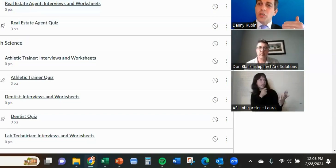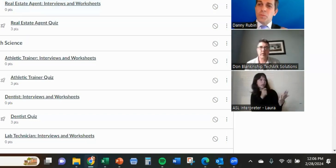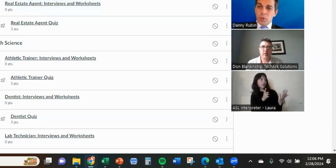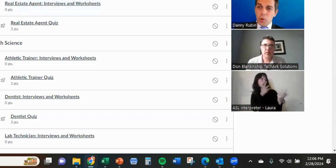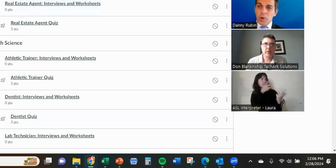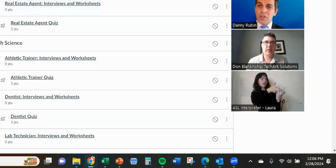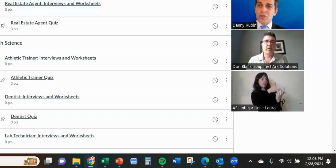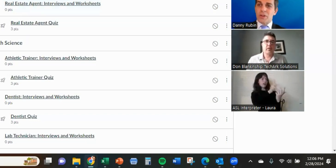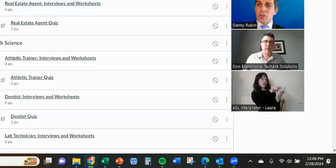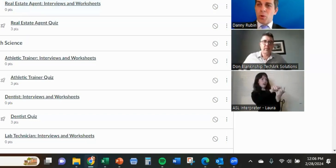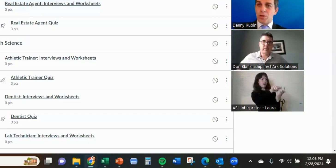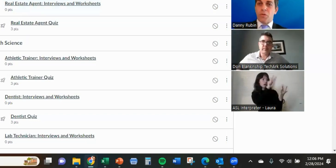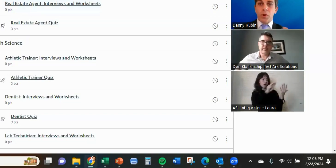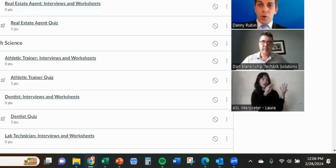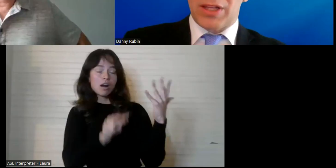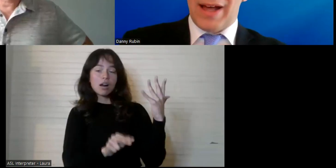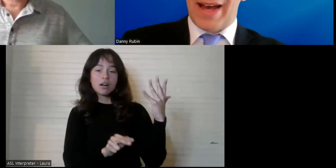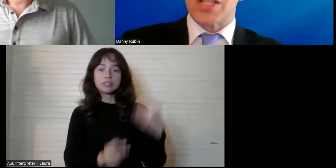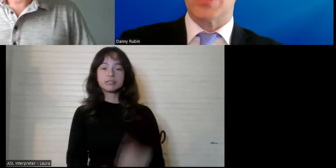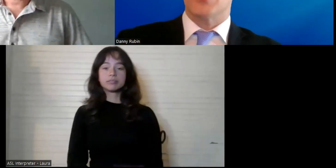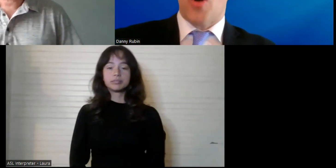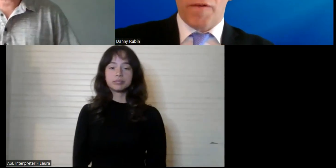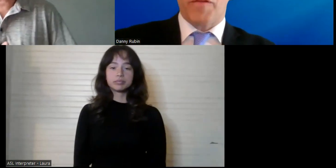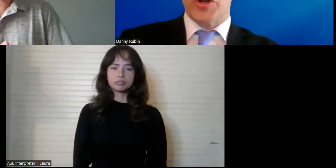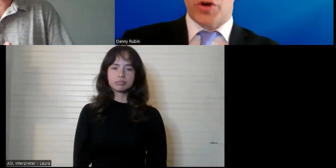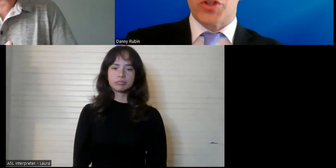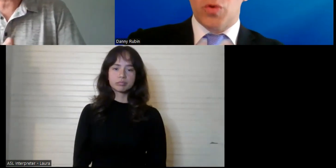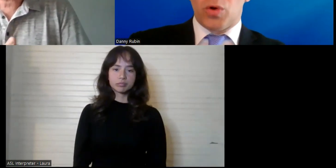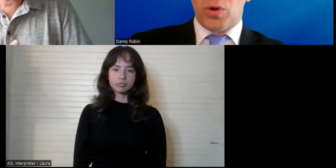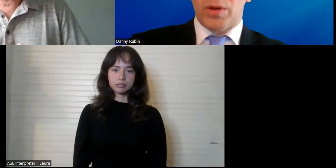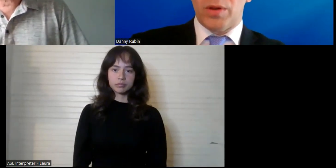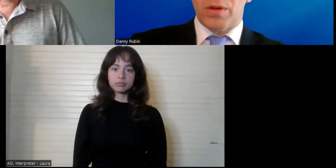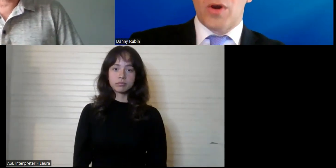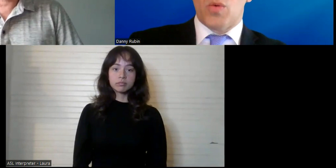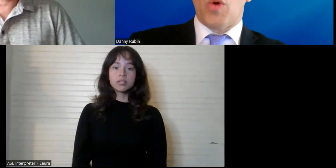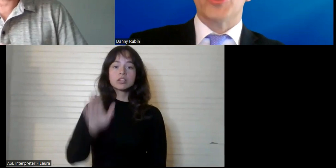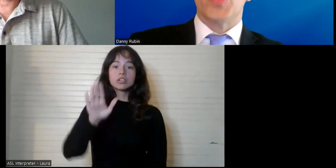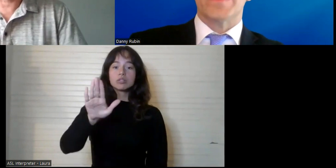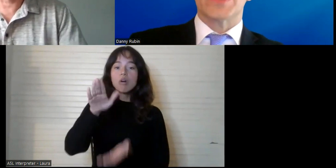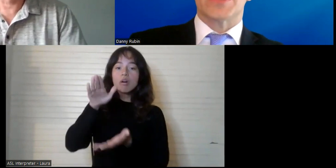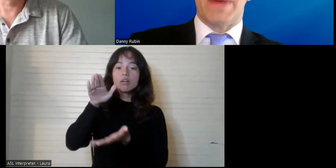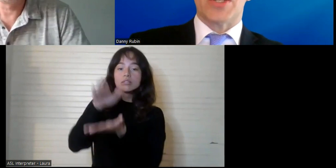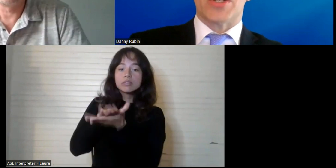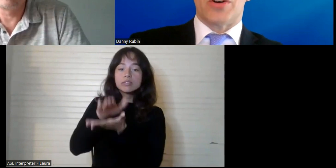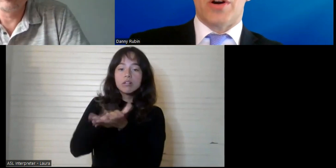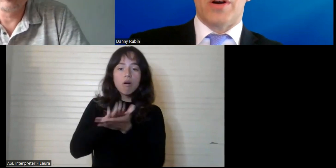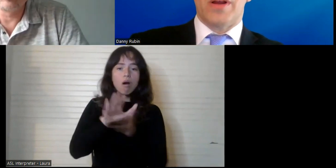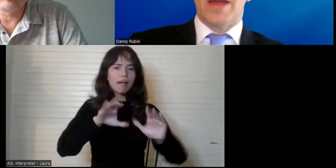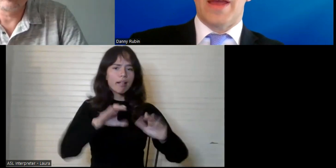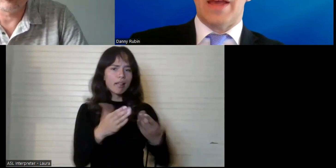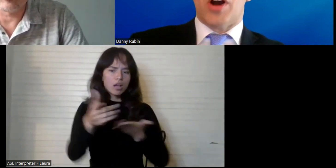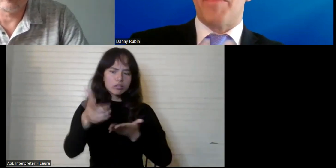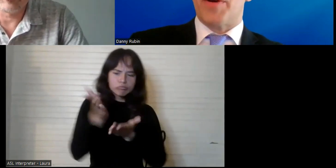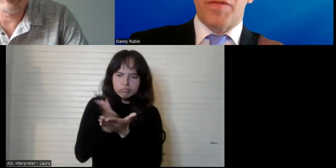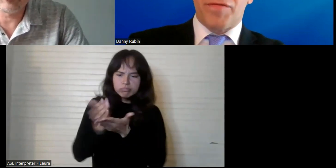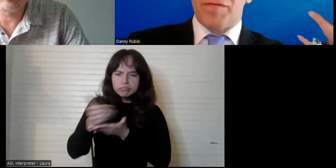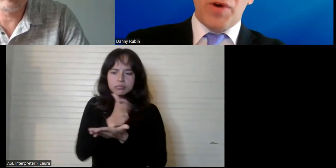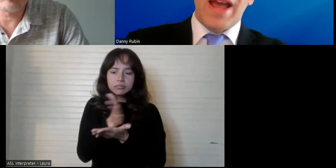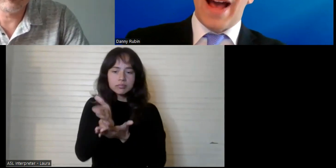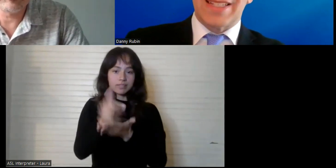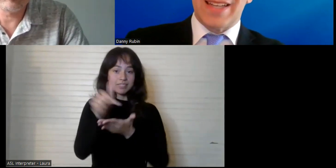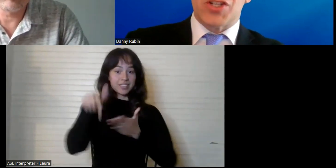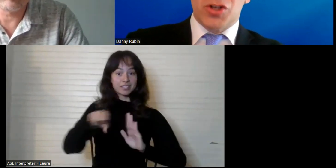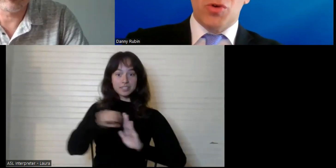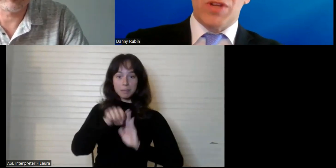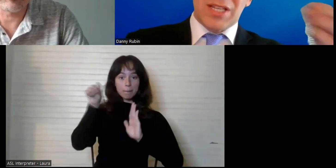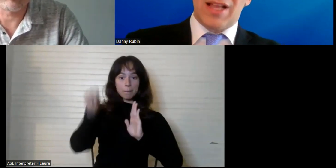like to explore this resource for your class or for your school, what we're doing this semester is offering